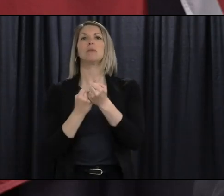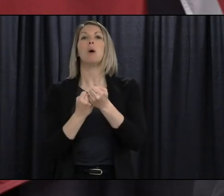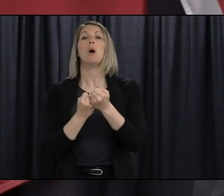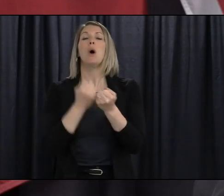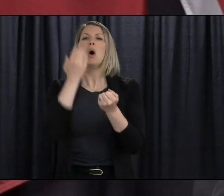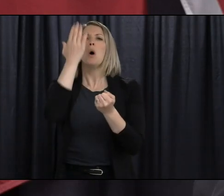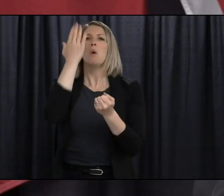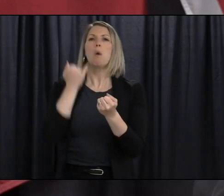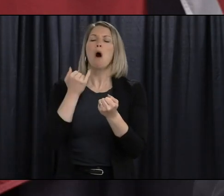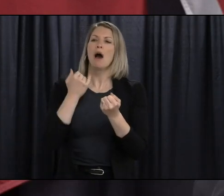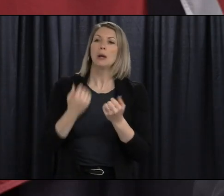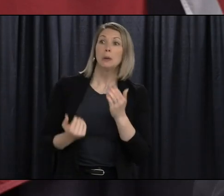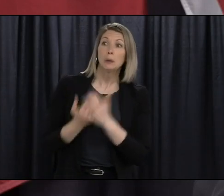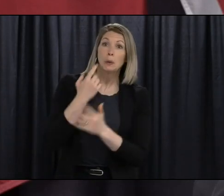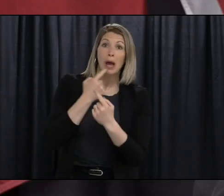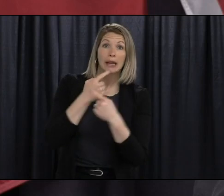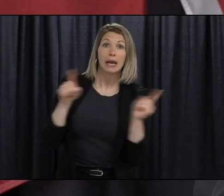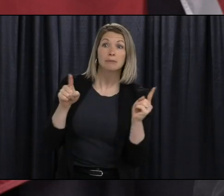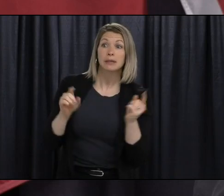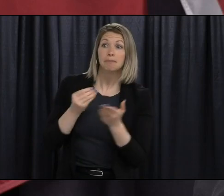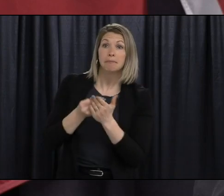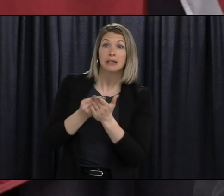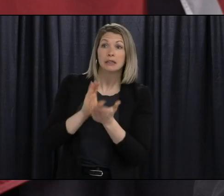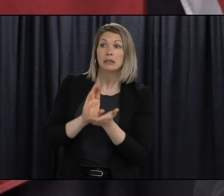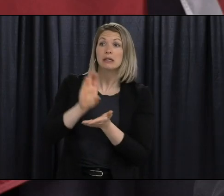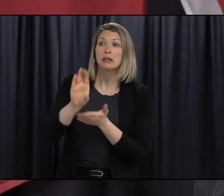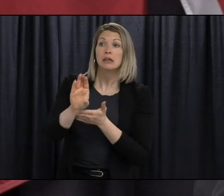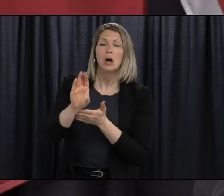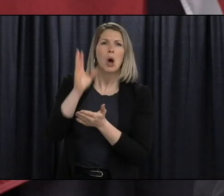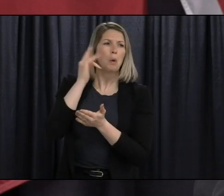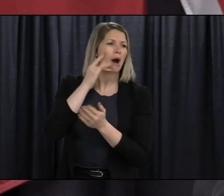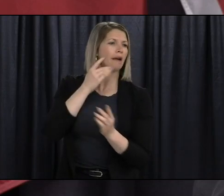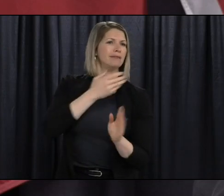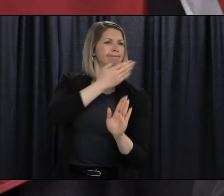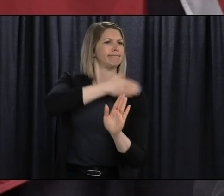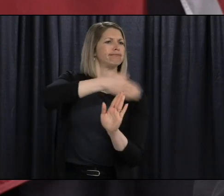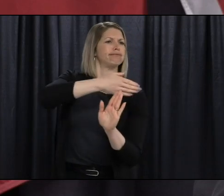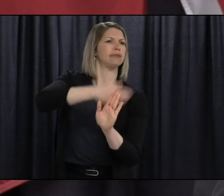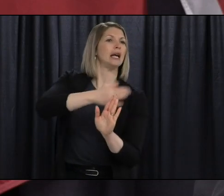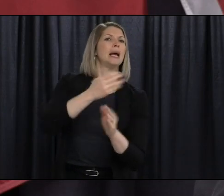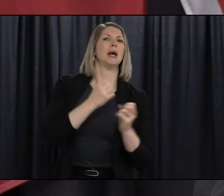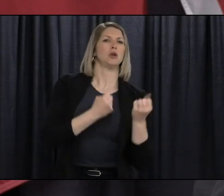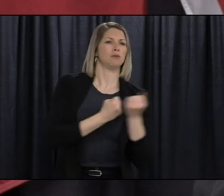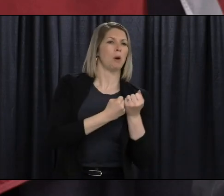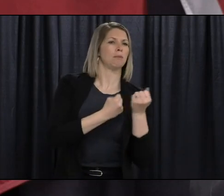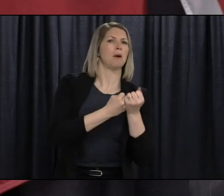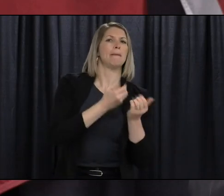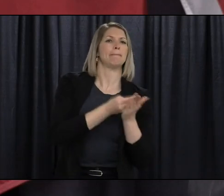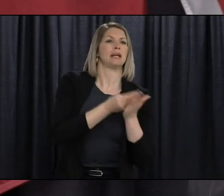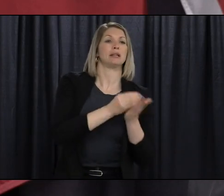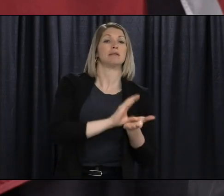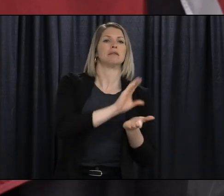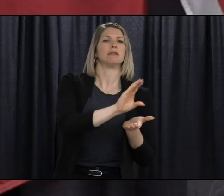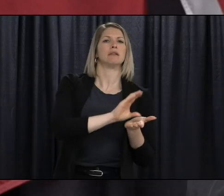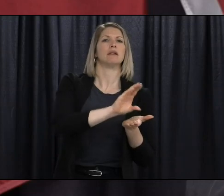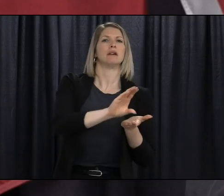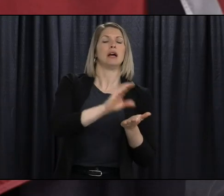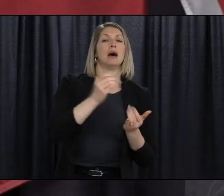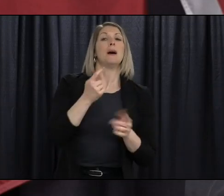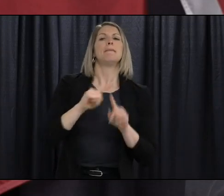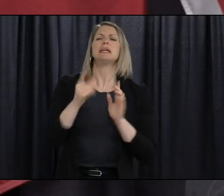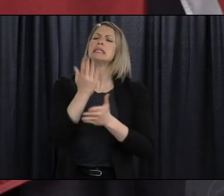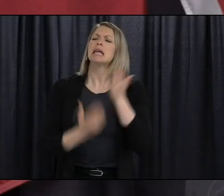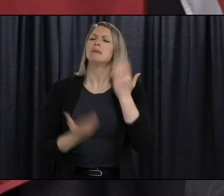some of the gaps from some of the previous announcements that were put in place. Now, the funding will be provided through 6